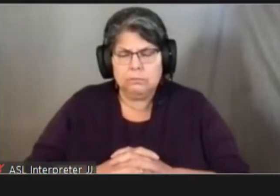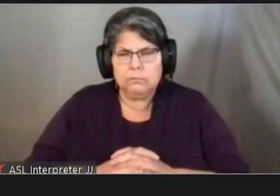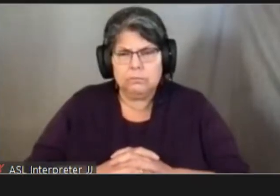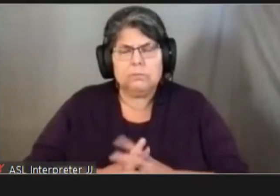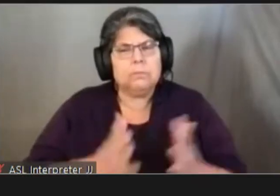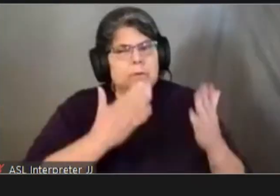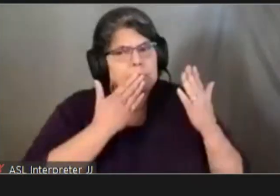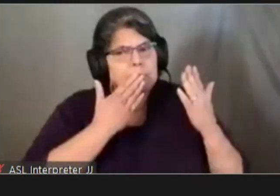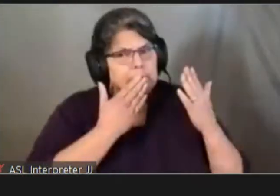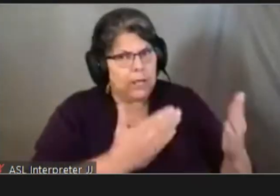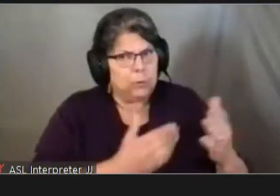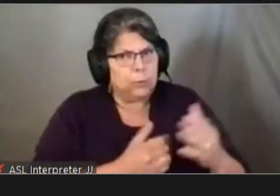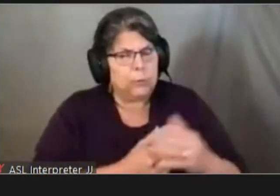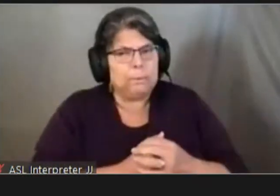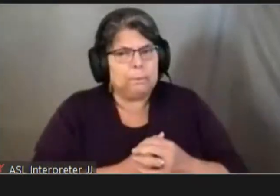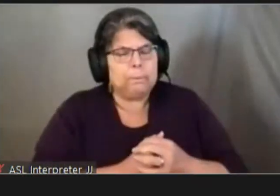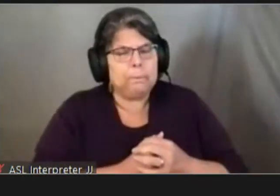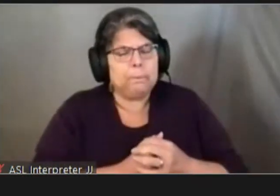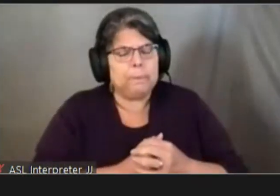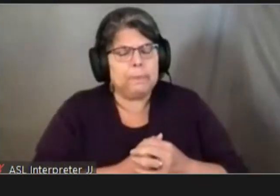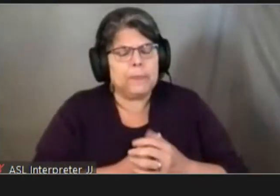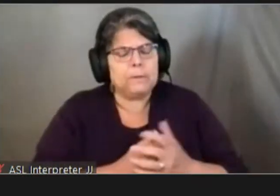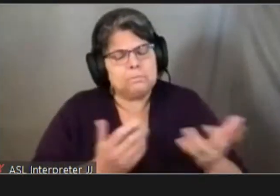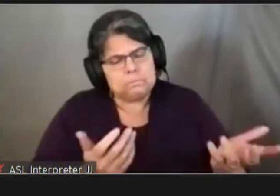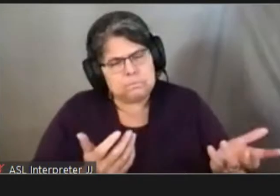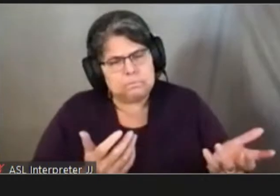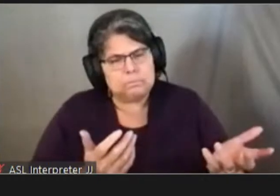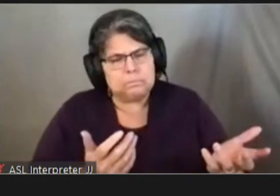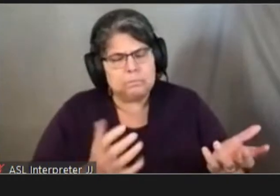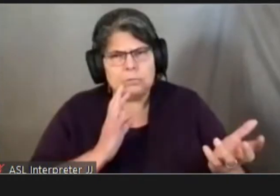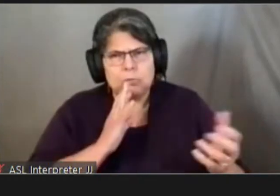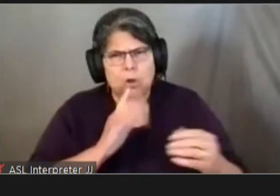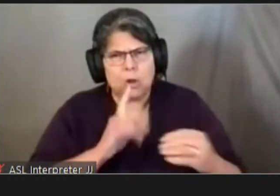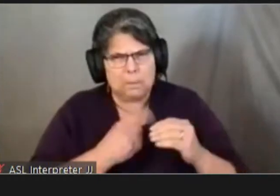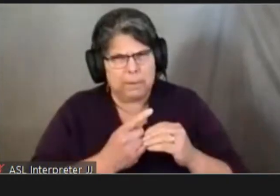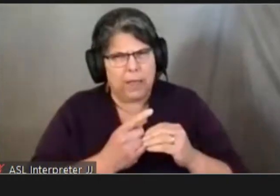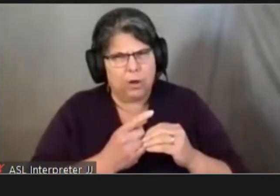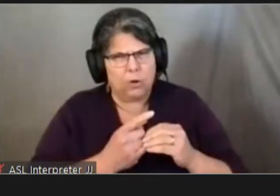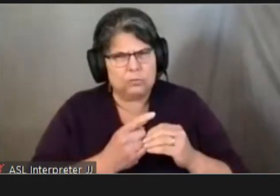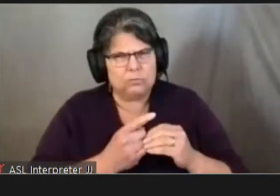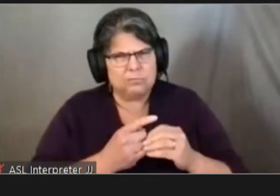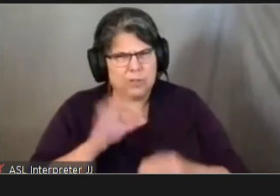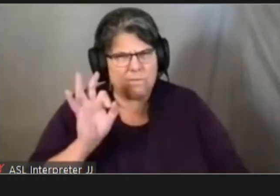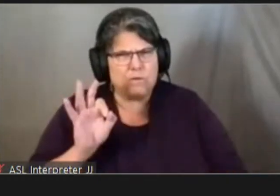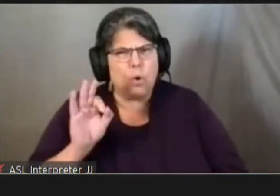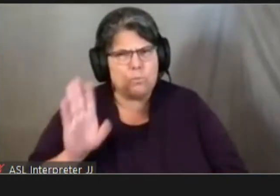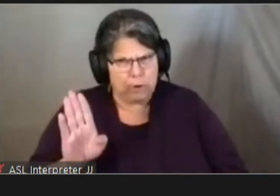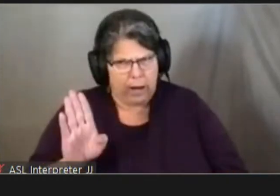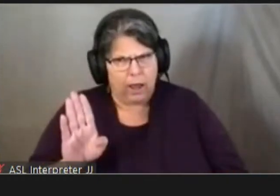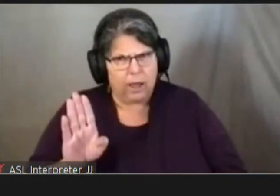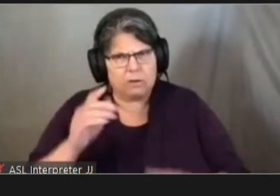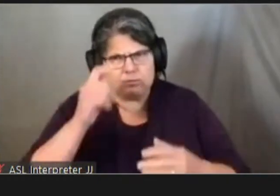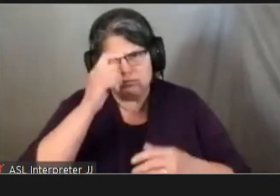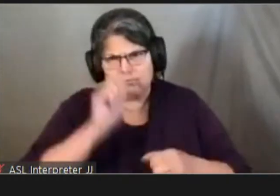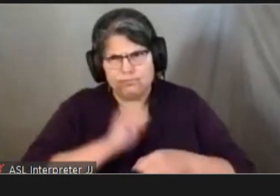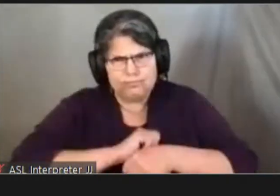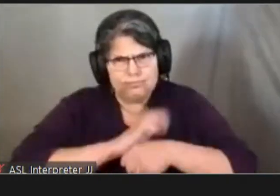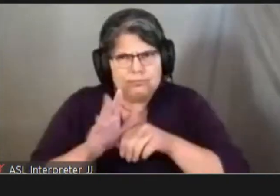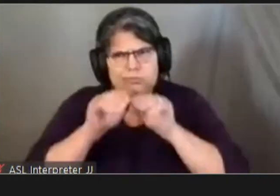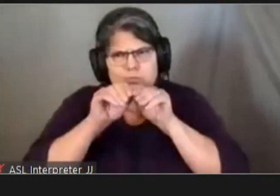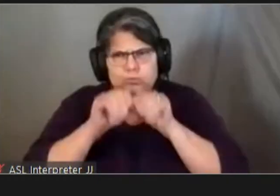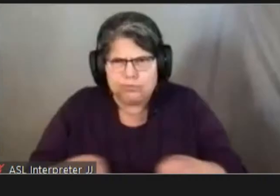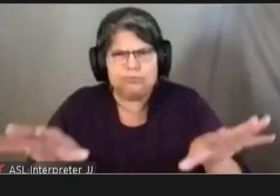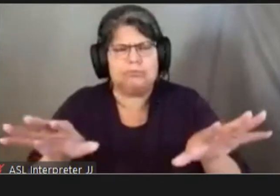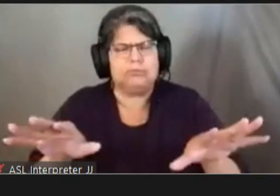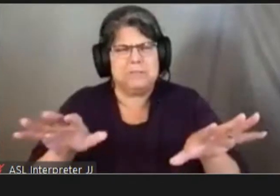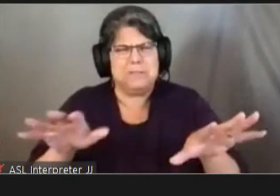Thank you. In terms of this outbreak in Fort Bragg, I was a little